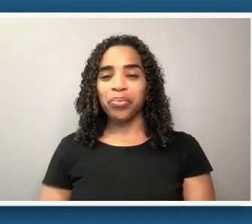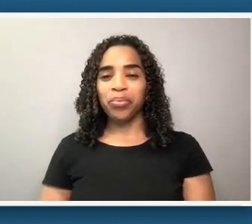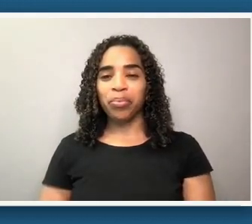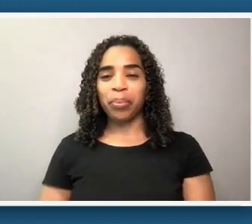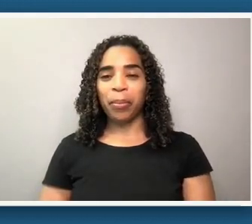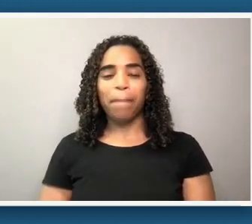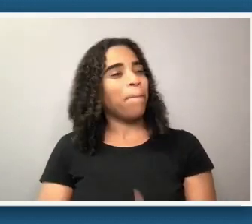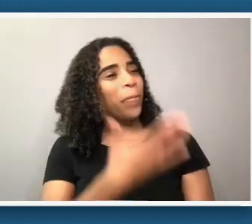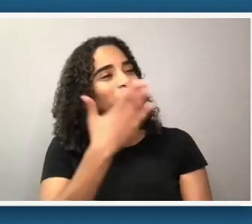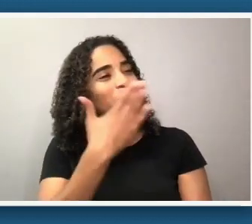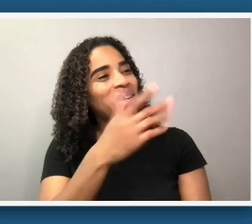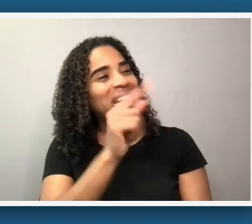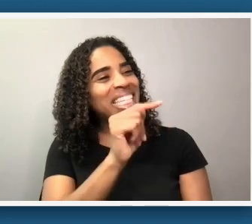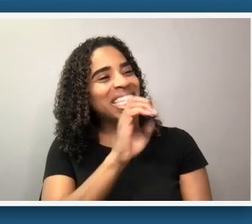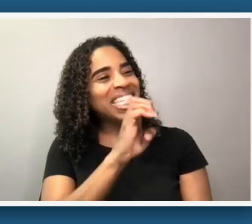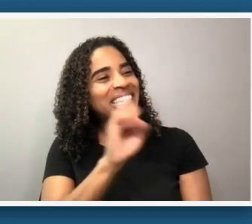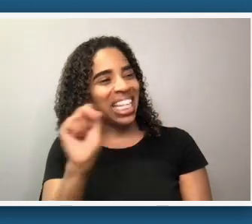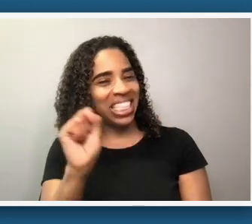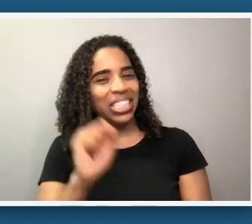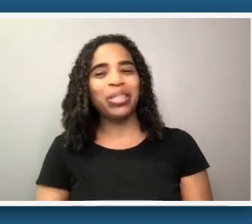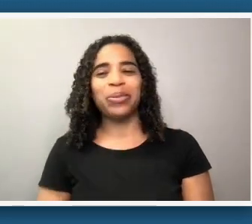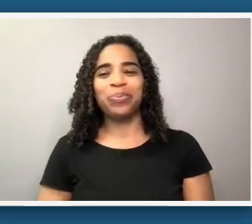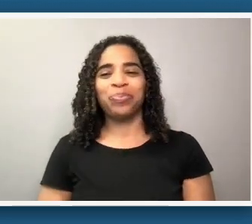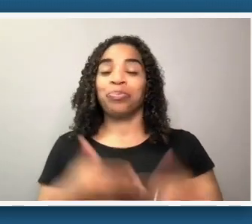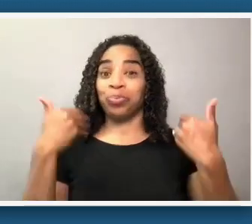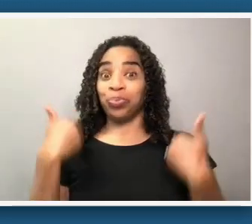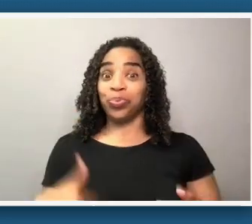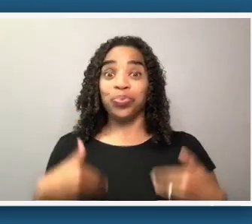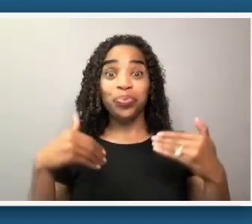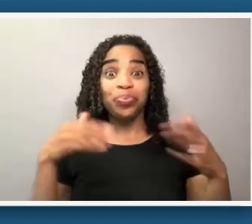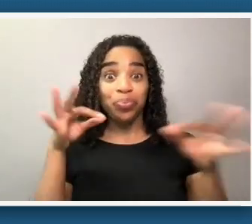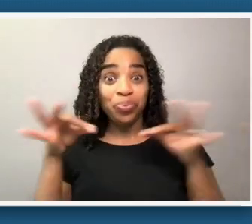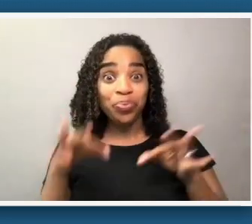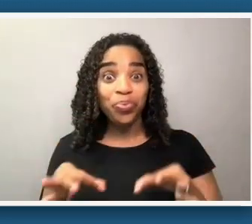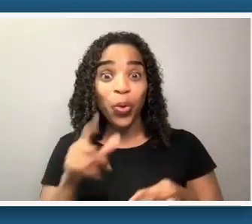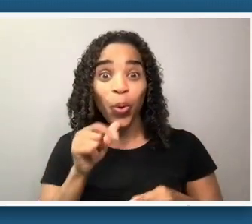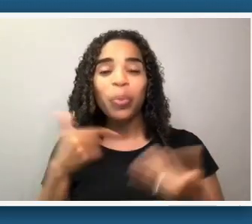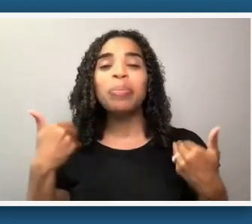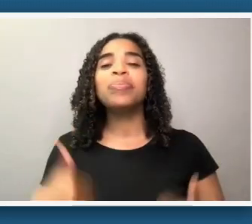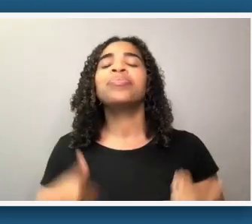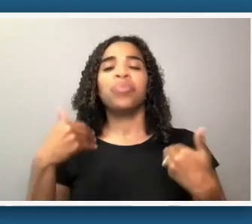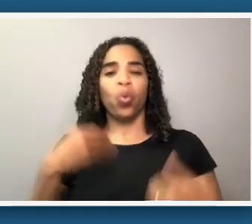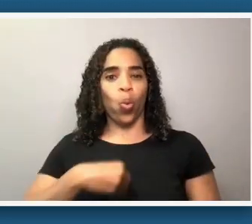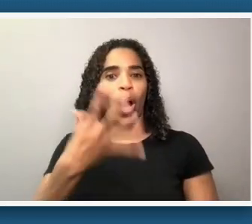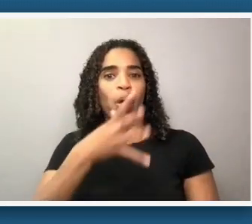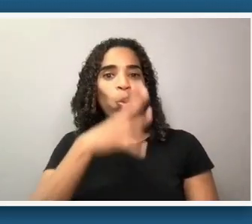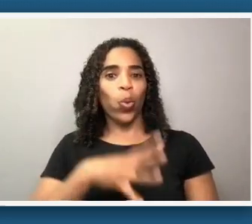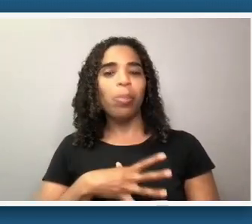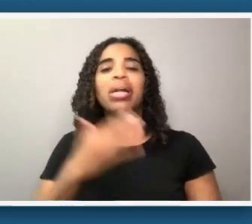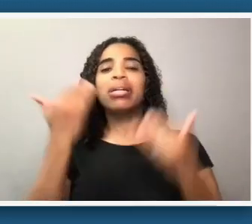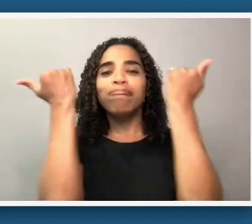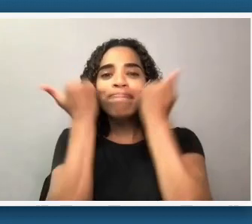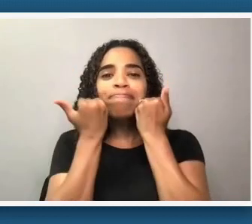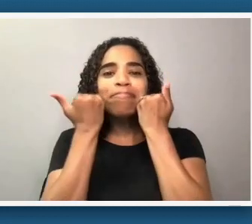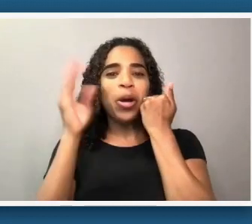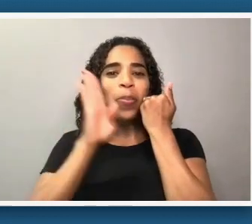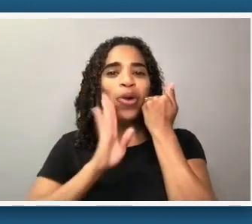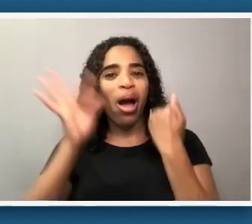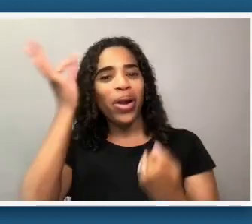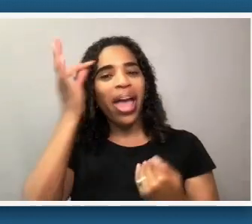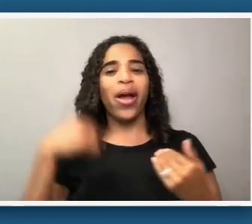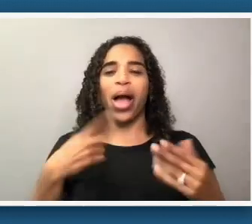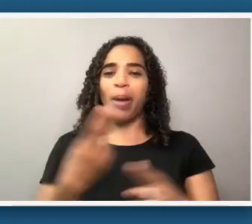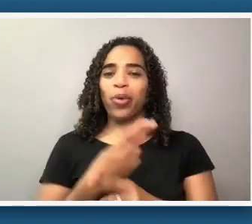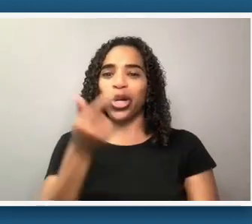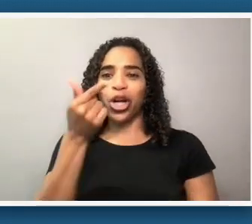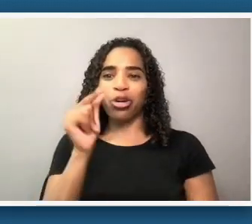Thanks, Tess. So to give a visual description first, I'm a white woman. I have short brown hair and I'm wearing a green